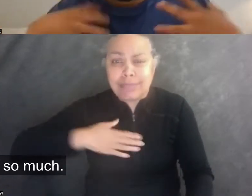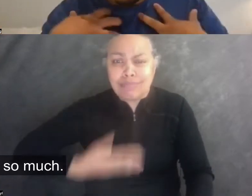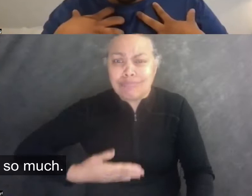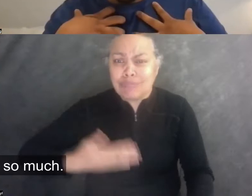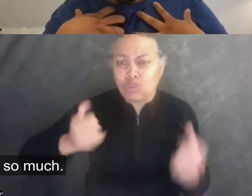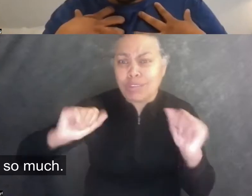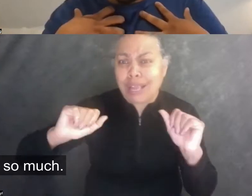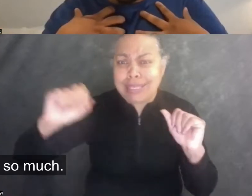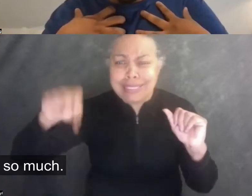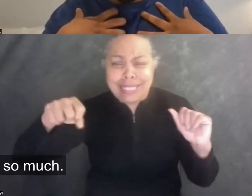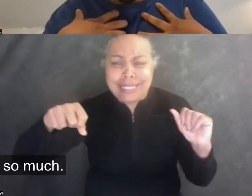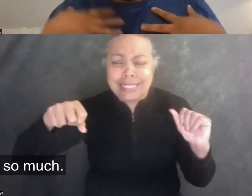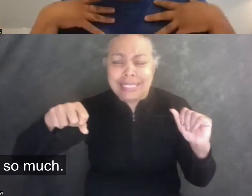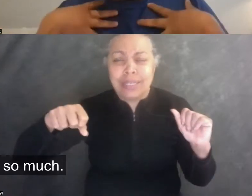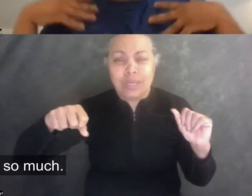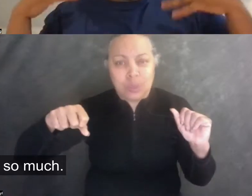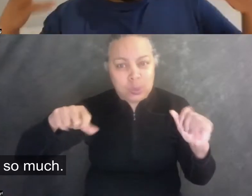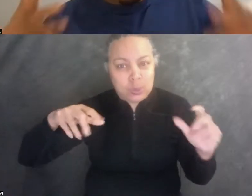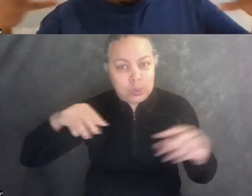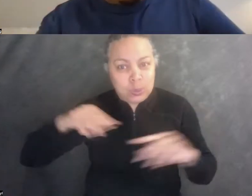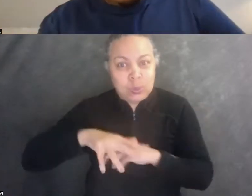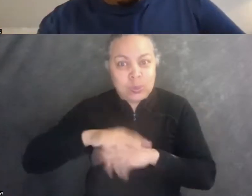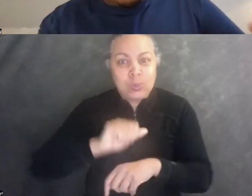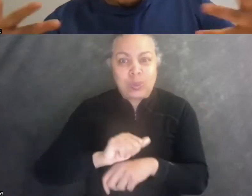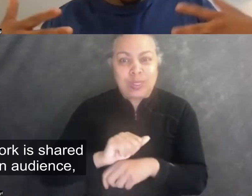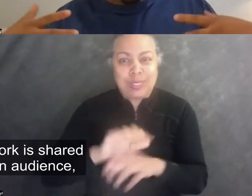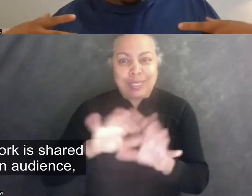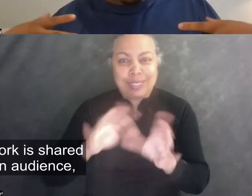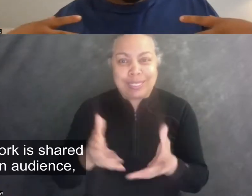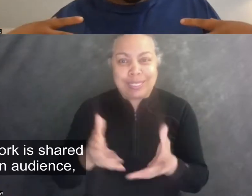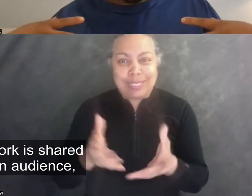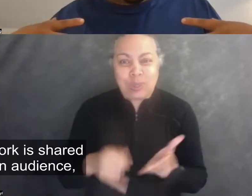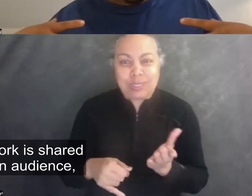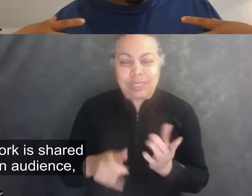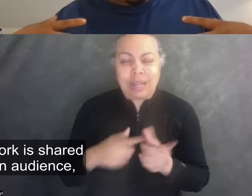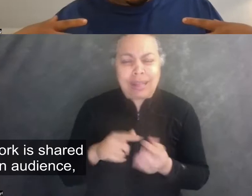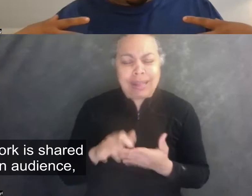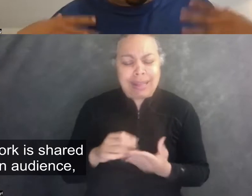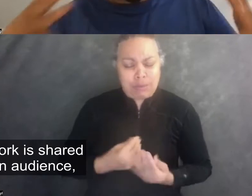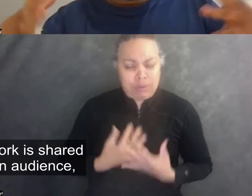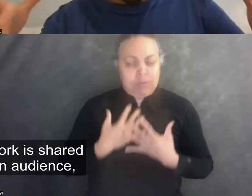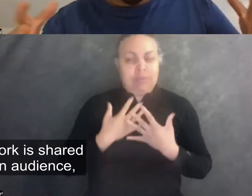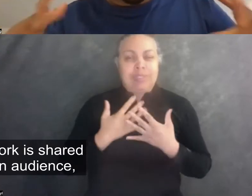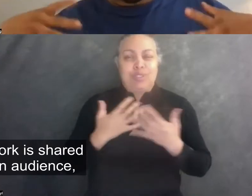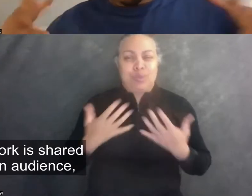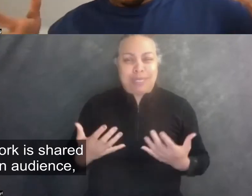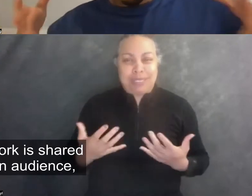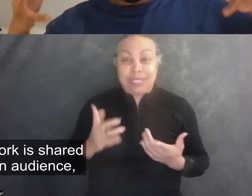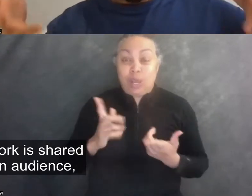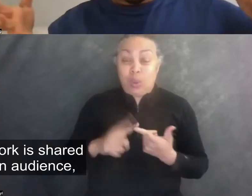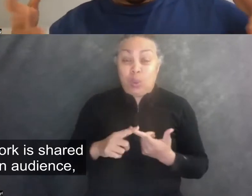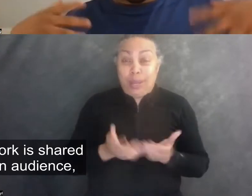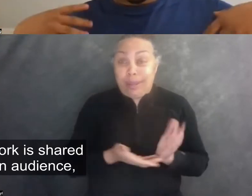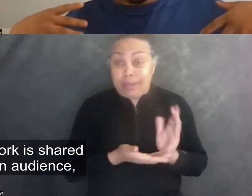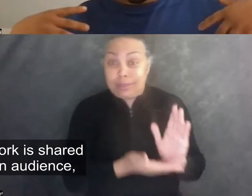gives me so much. And then as the work is shared with a public